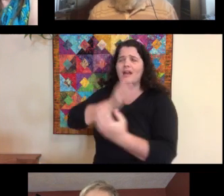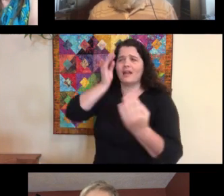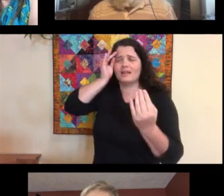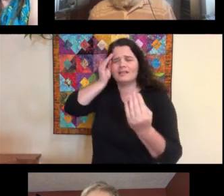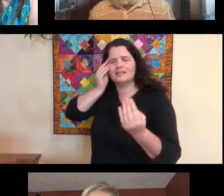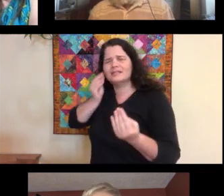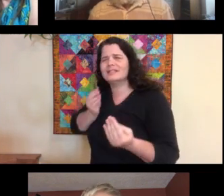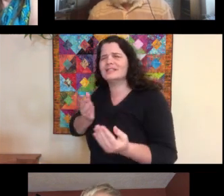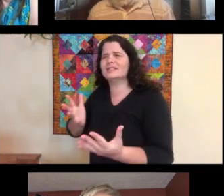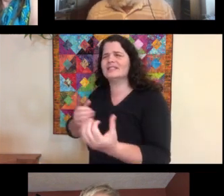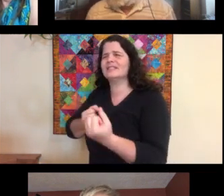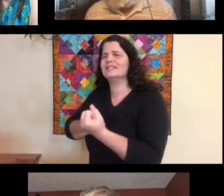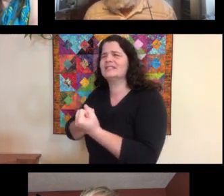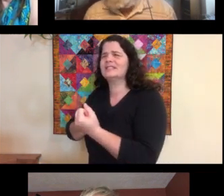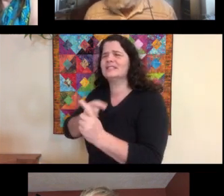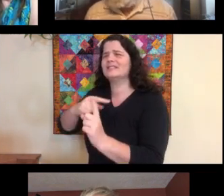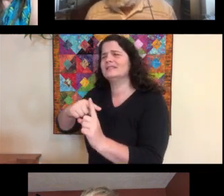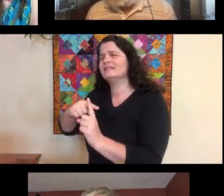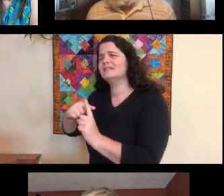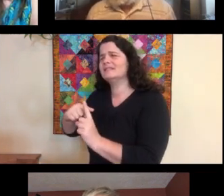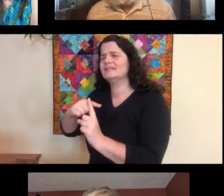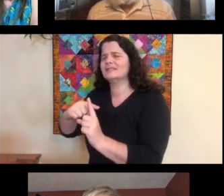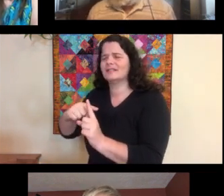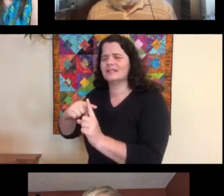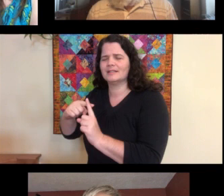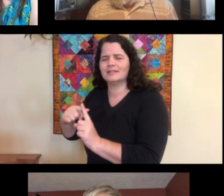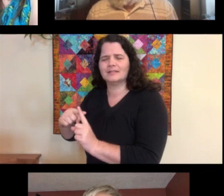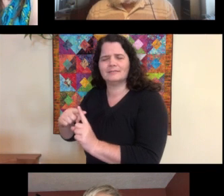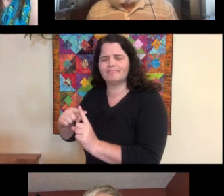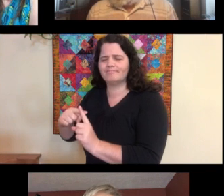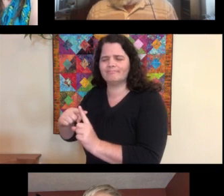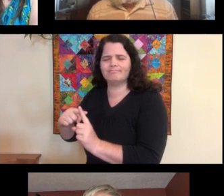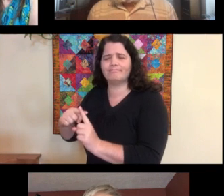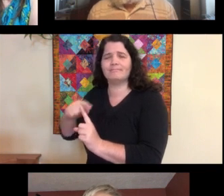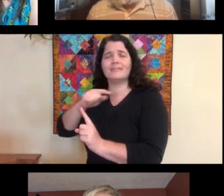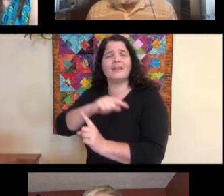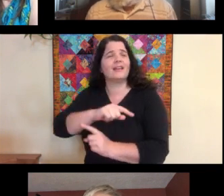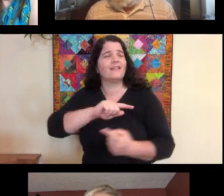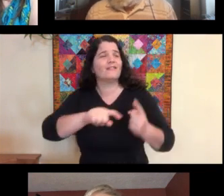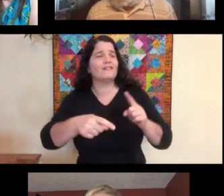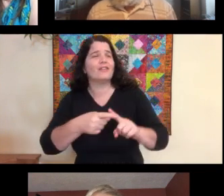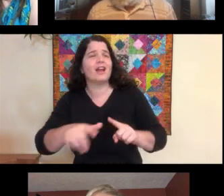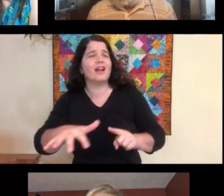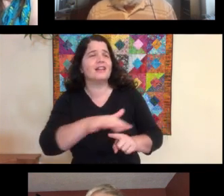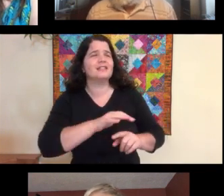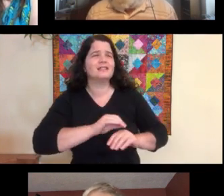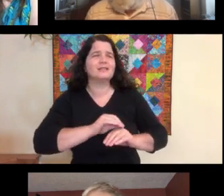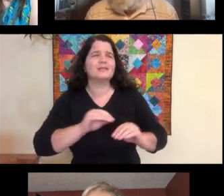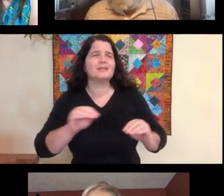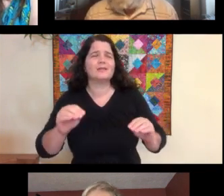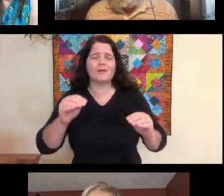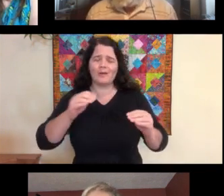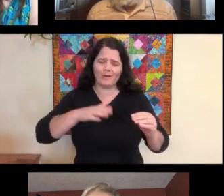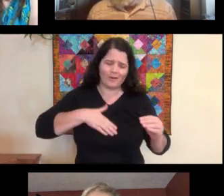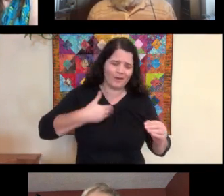to them are winging. When friends by shame